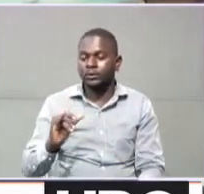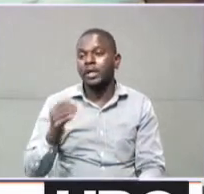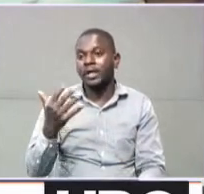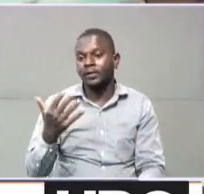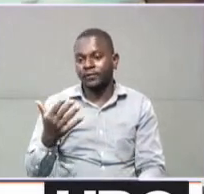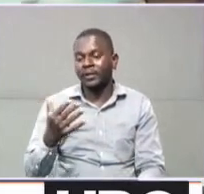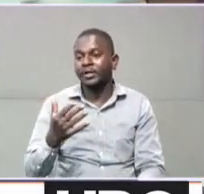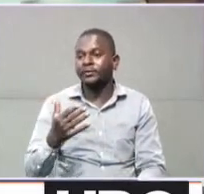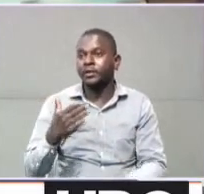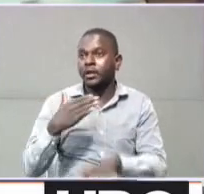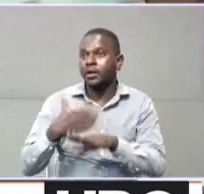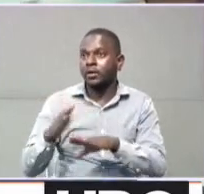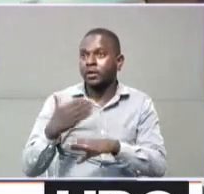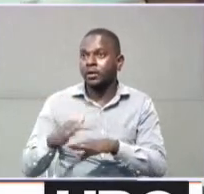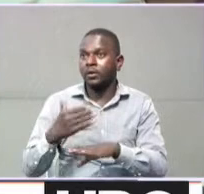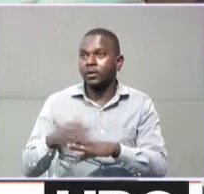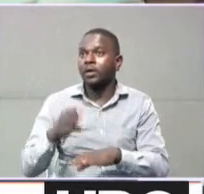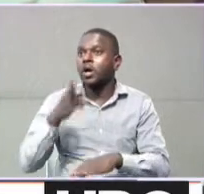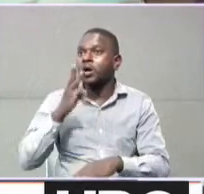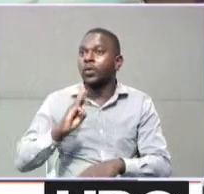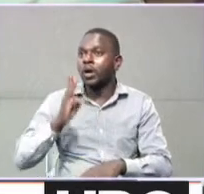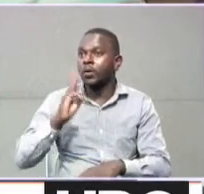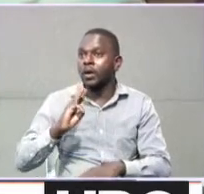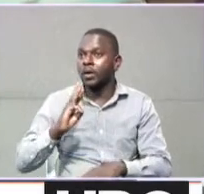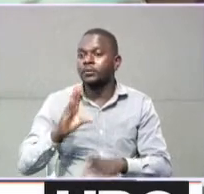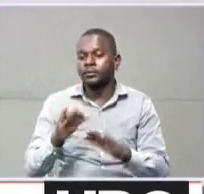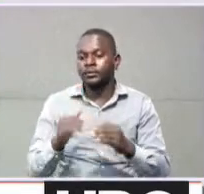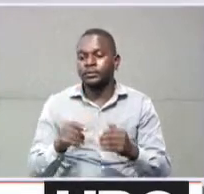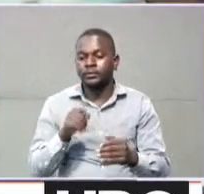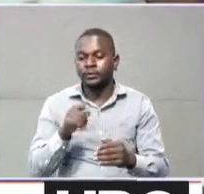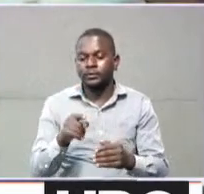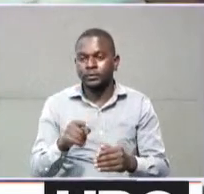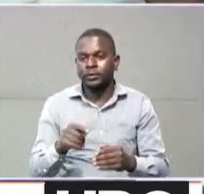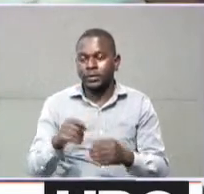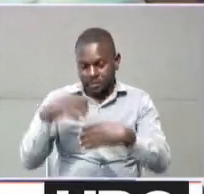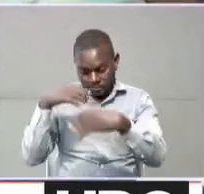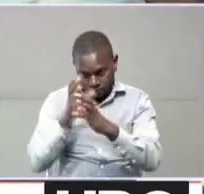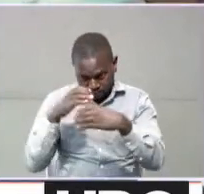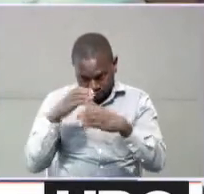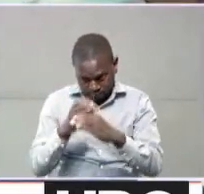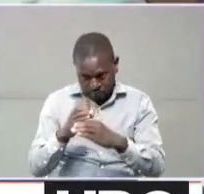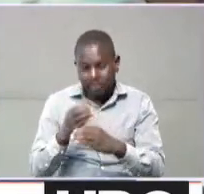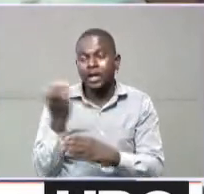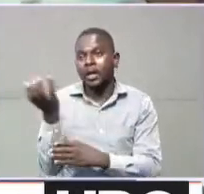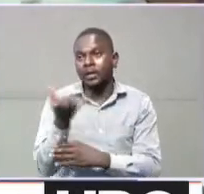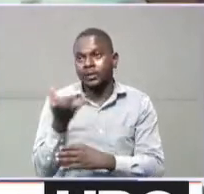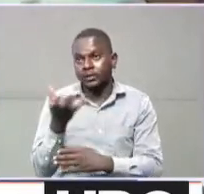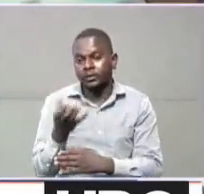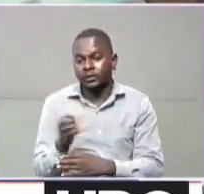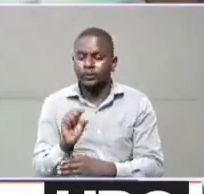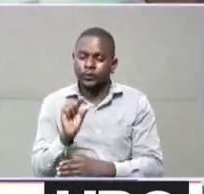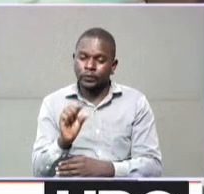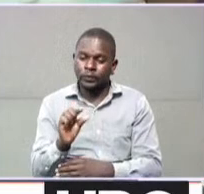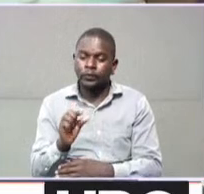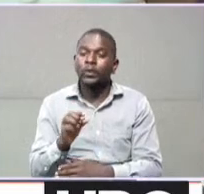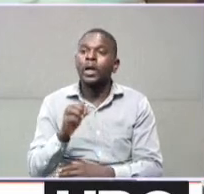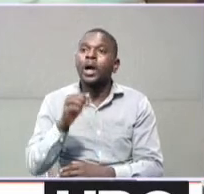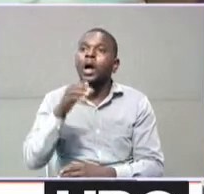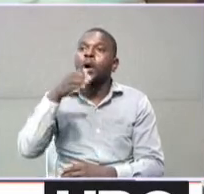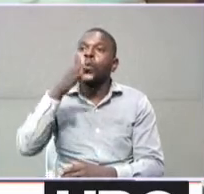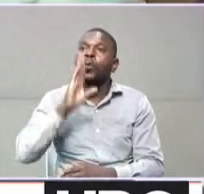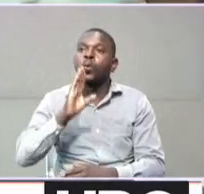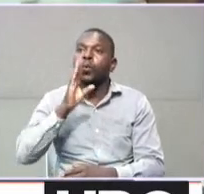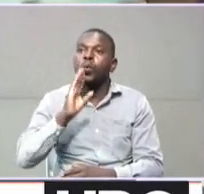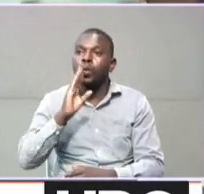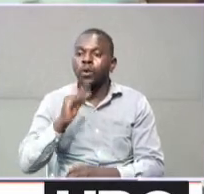friends february june which failed their laboratory analysis for having low article content which was